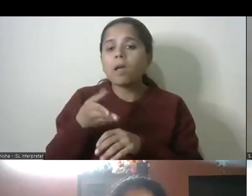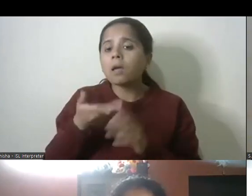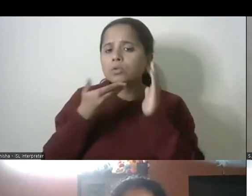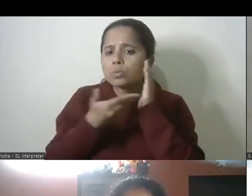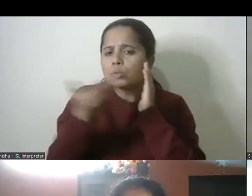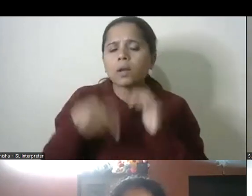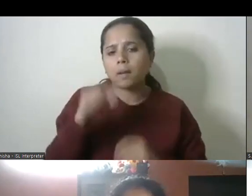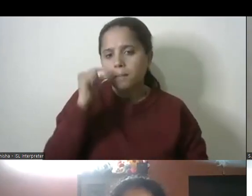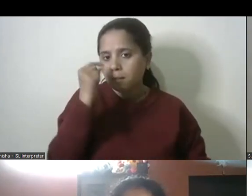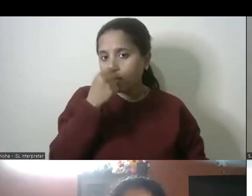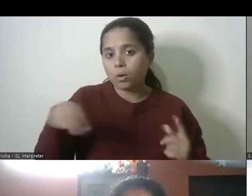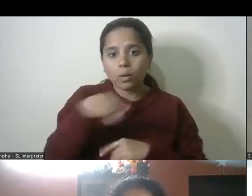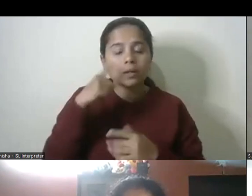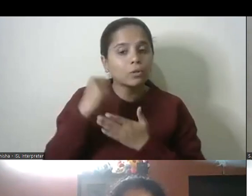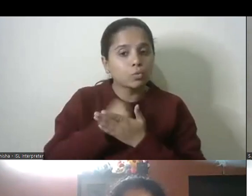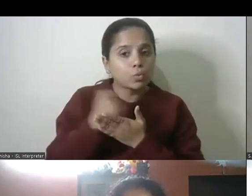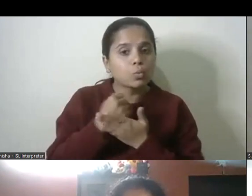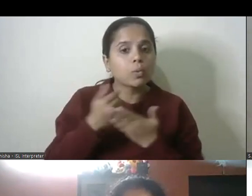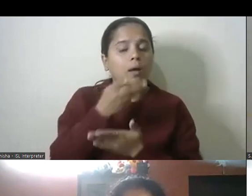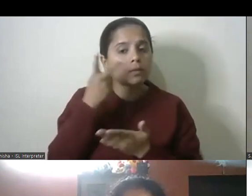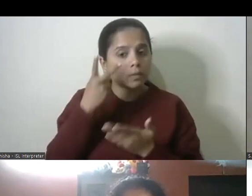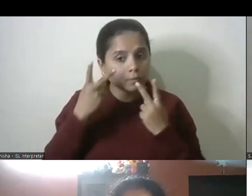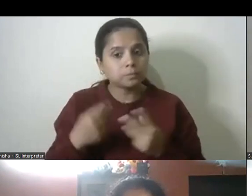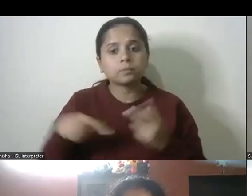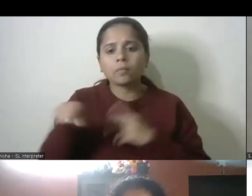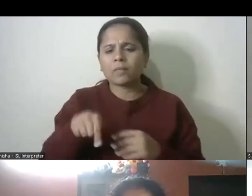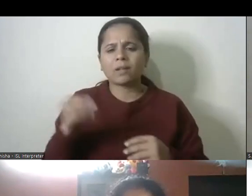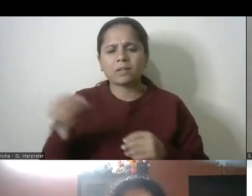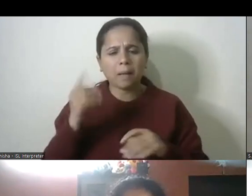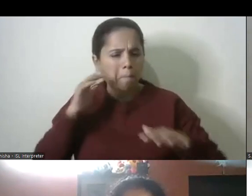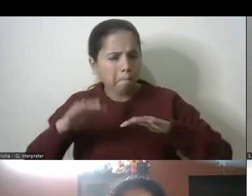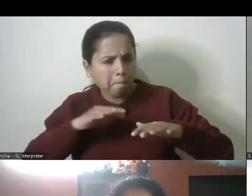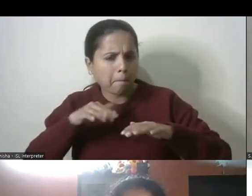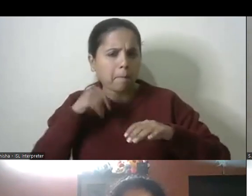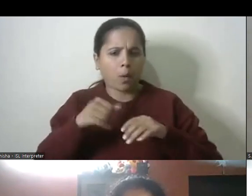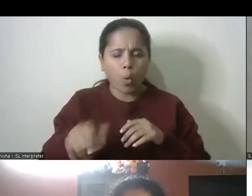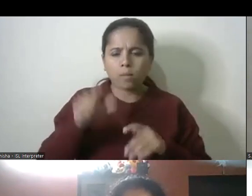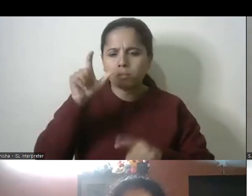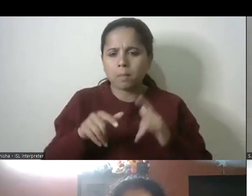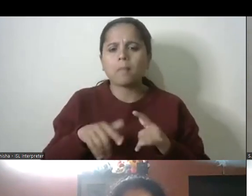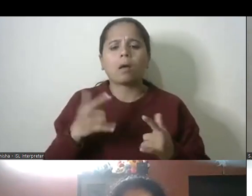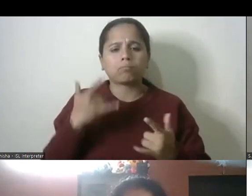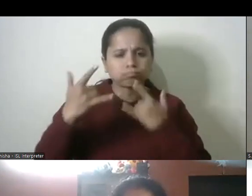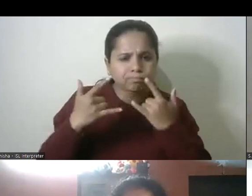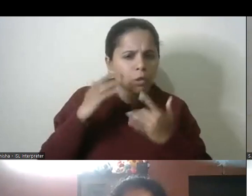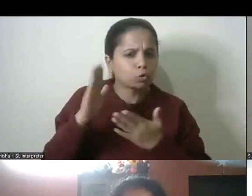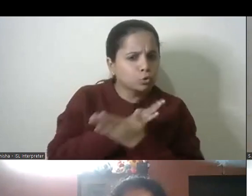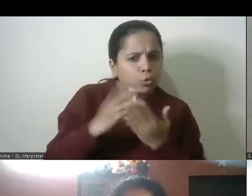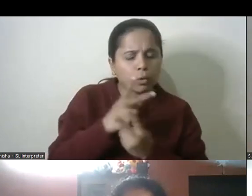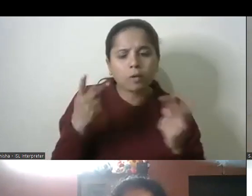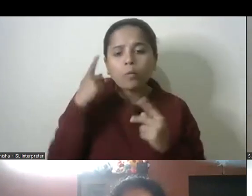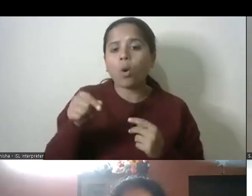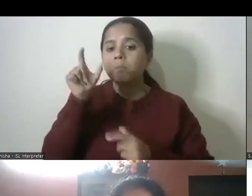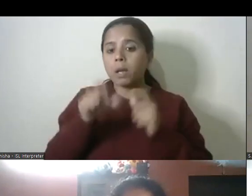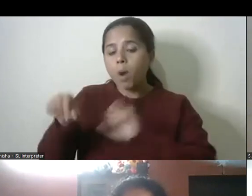Madras Bhasha dialect of Chennai. It is a rap-like collection of rhythms, beats, and sensibilities native to the Chennai